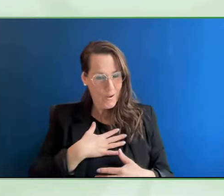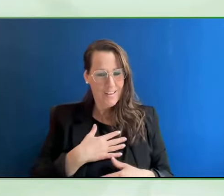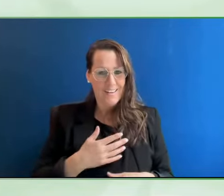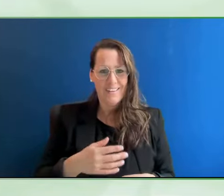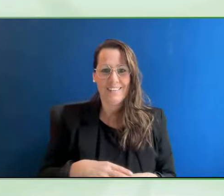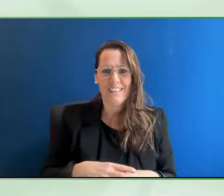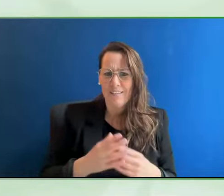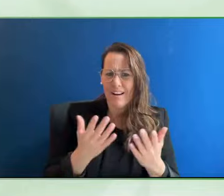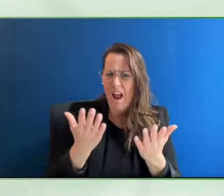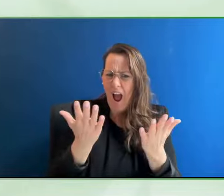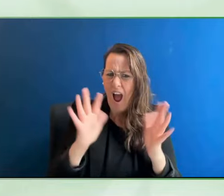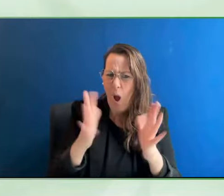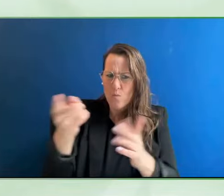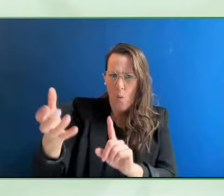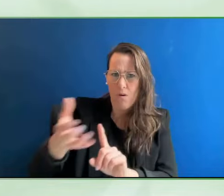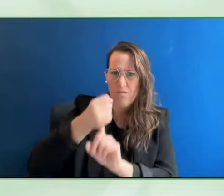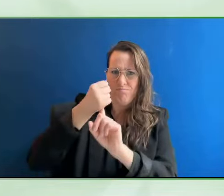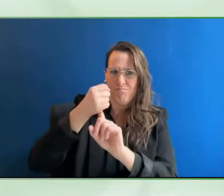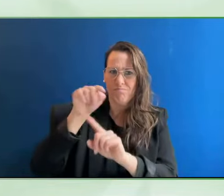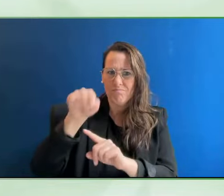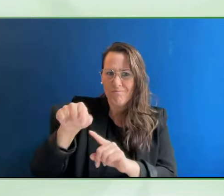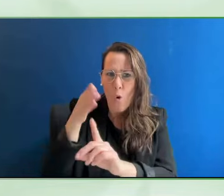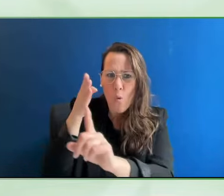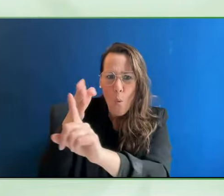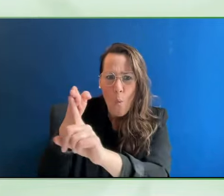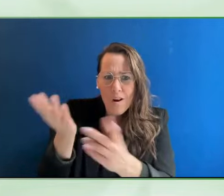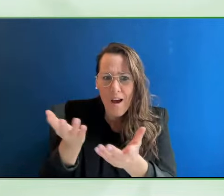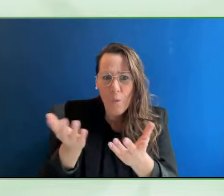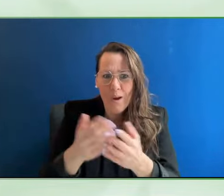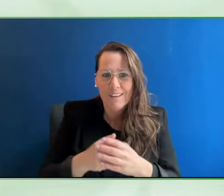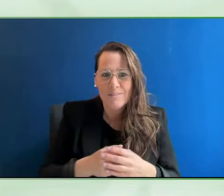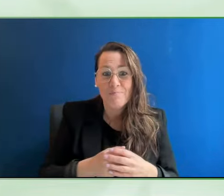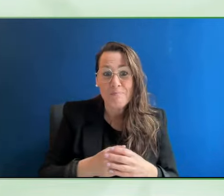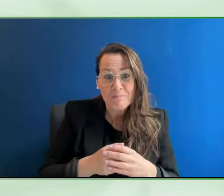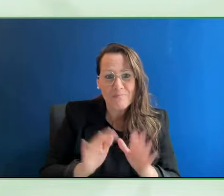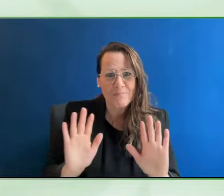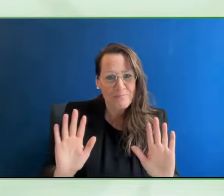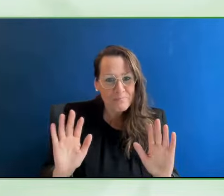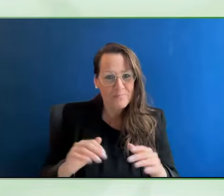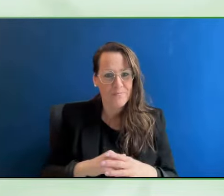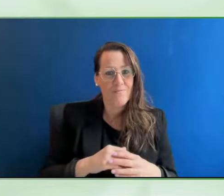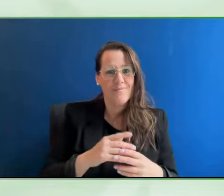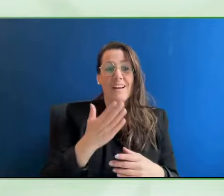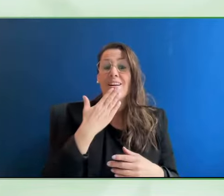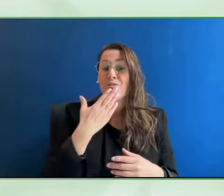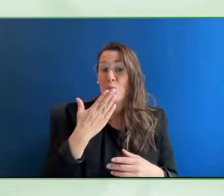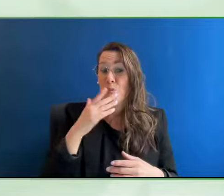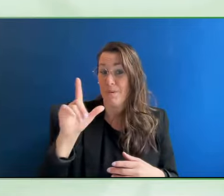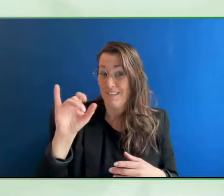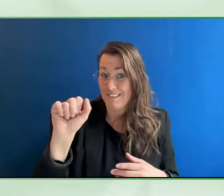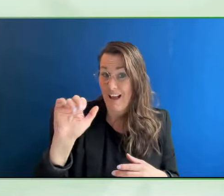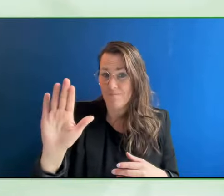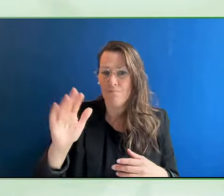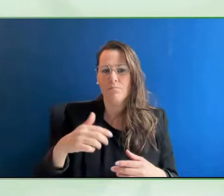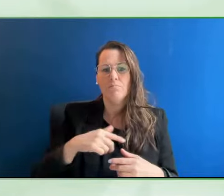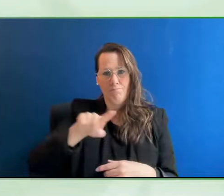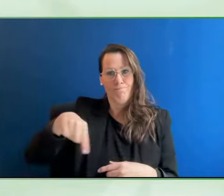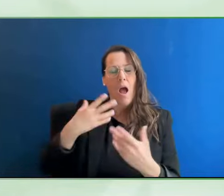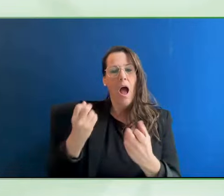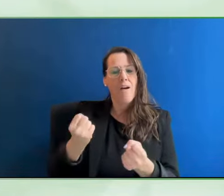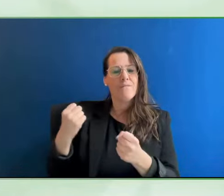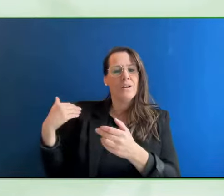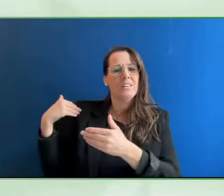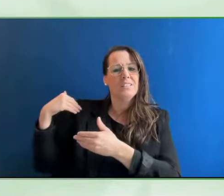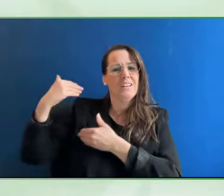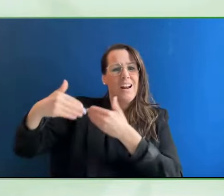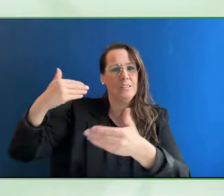over 40 years ago with 5 hours a week. In 2025, we